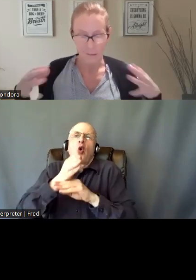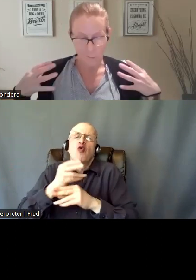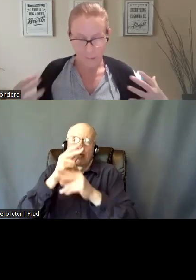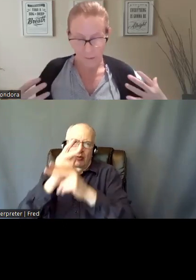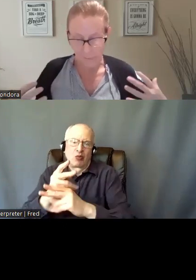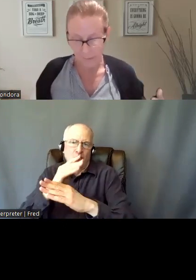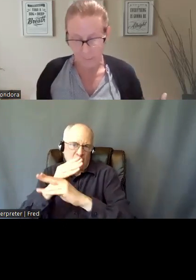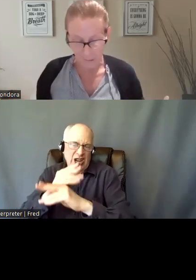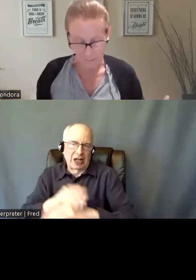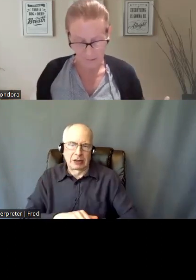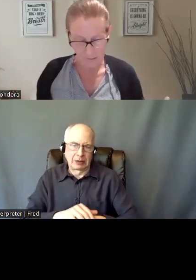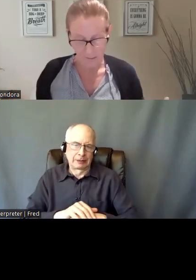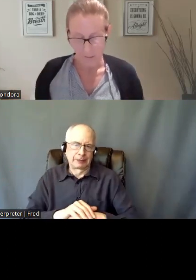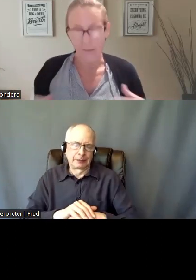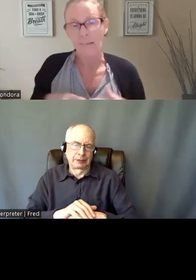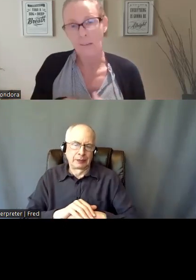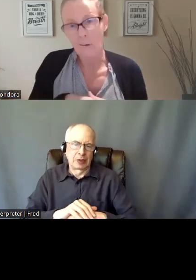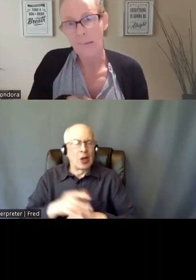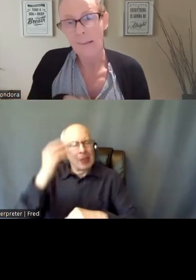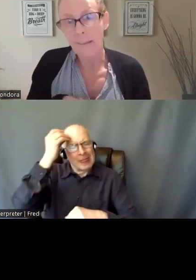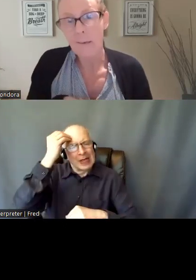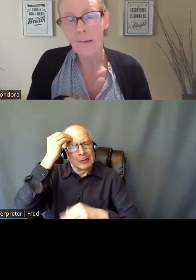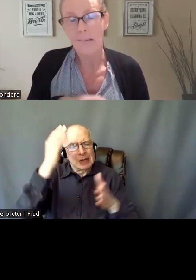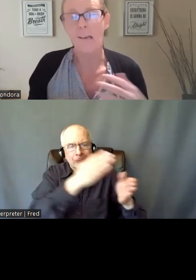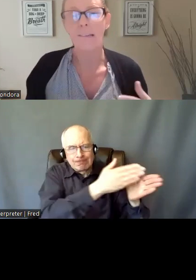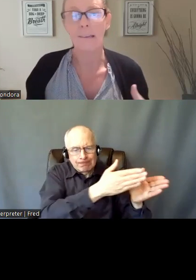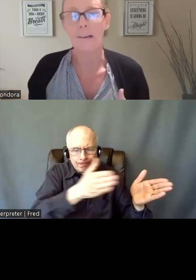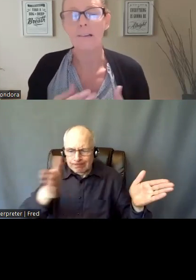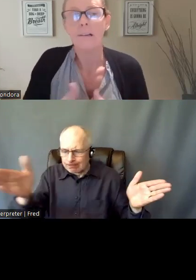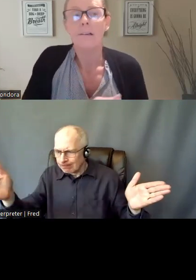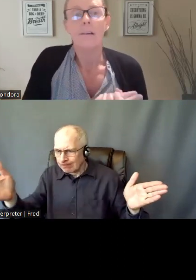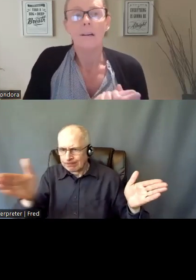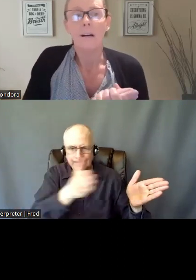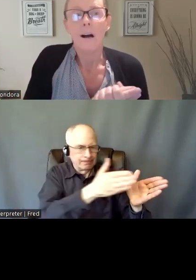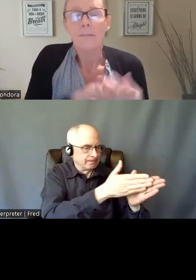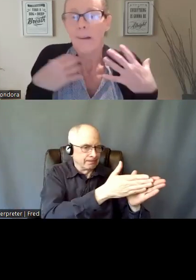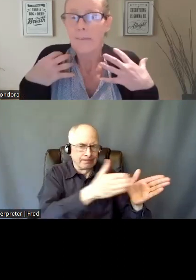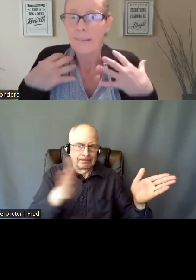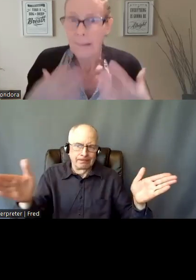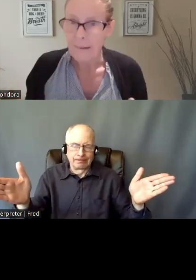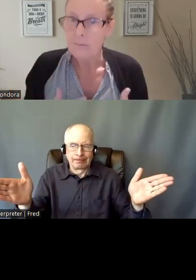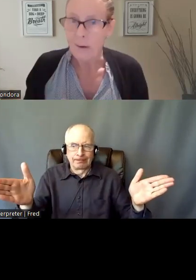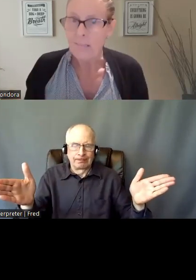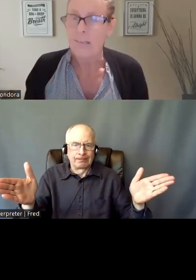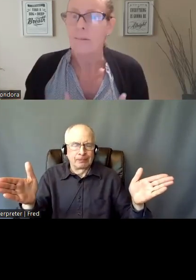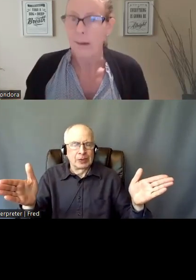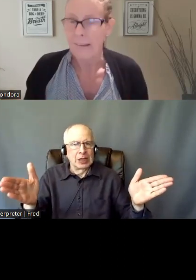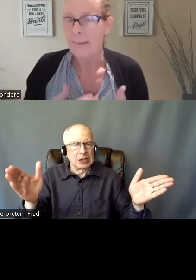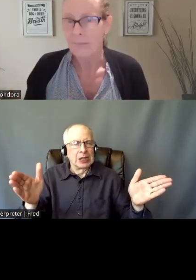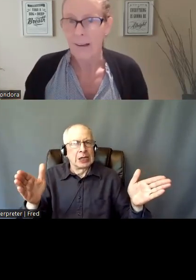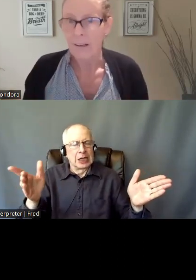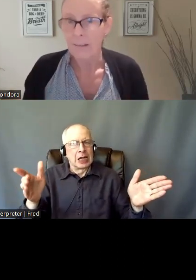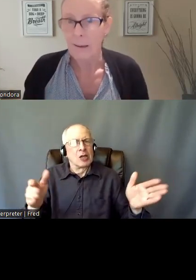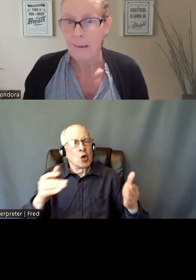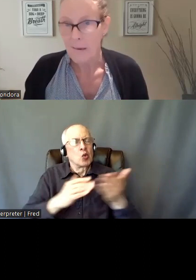so just want you to kind of think about this continuum and to think about this idea of kind of dignity of risk and right